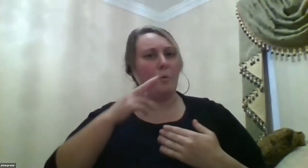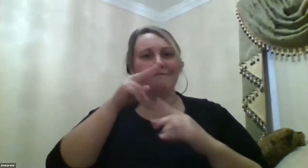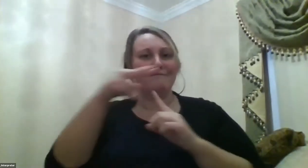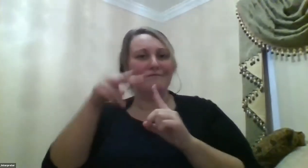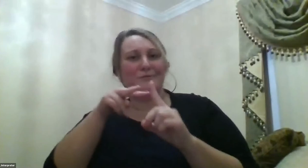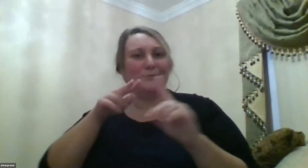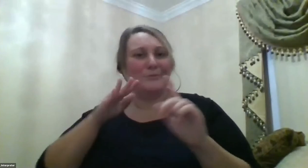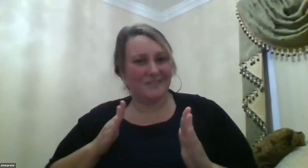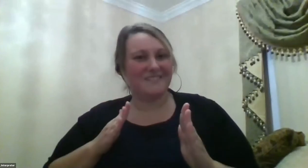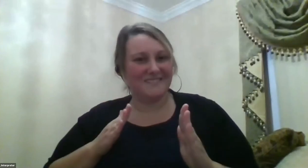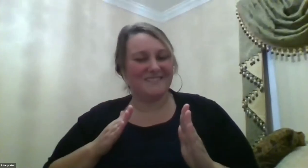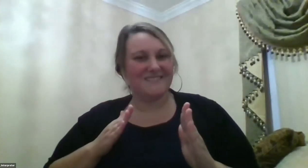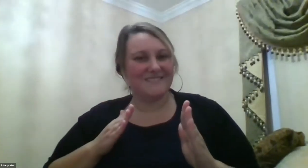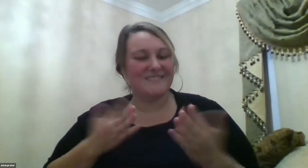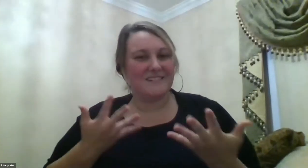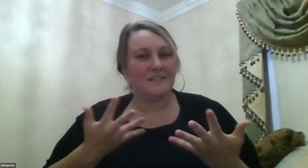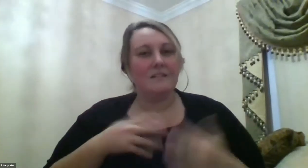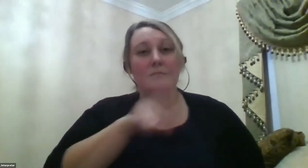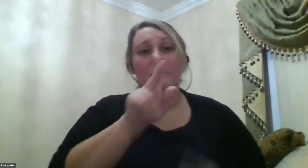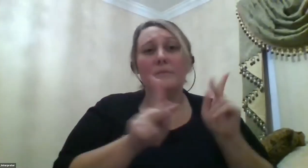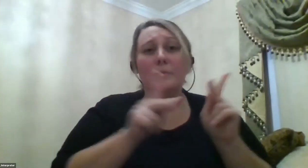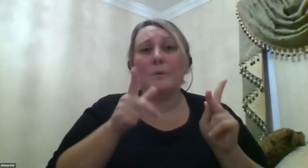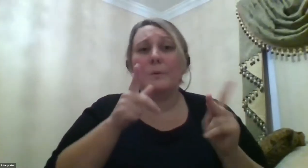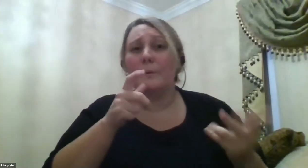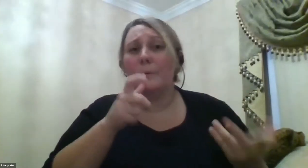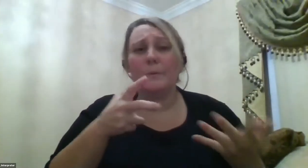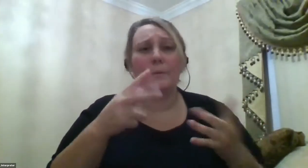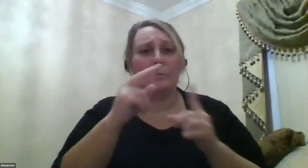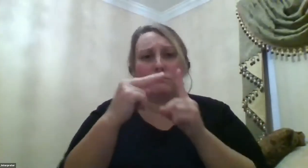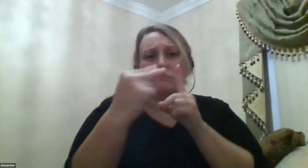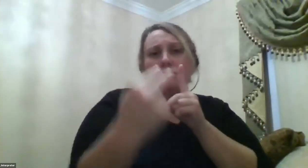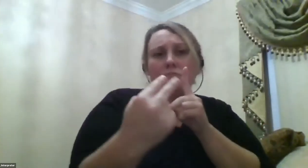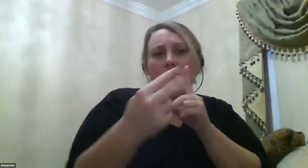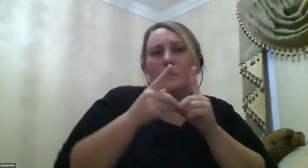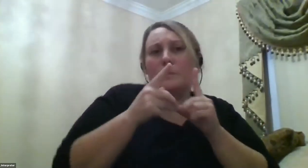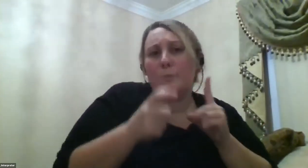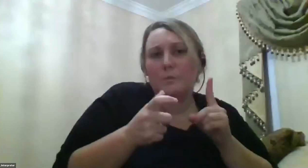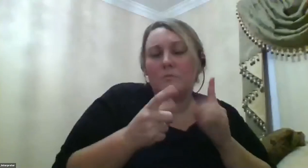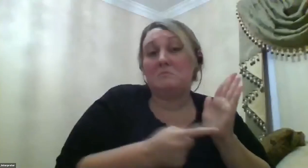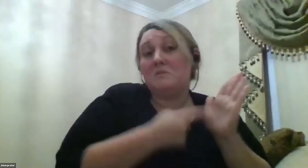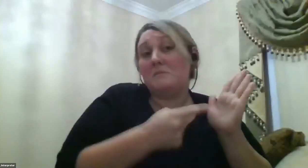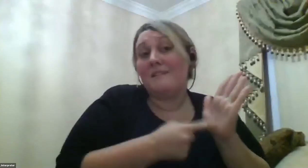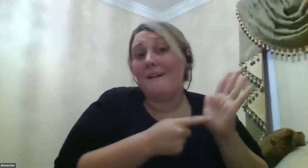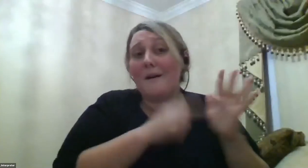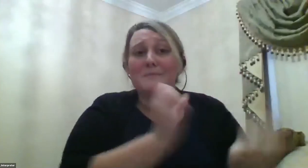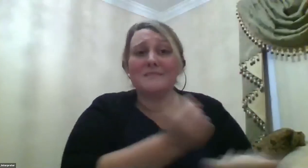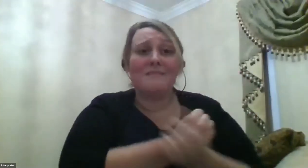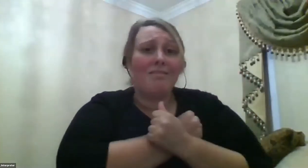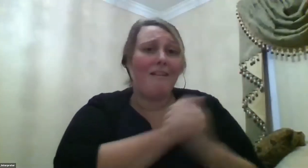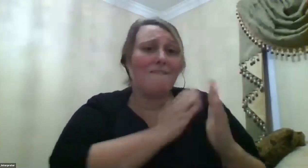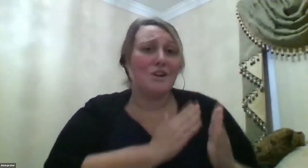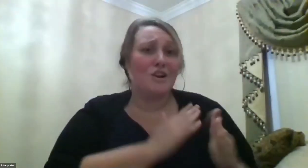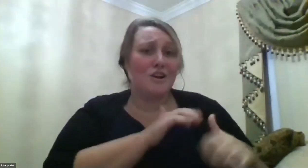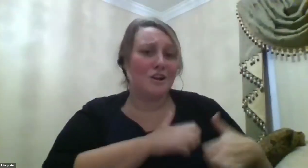one's audience, maybe being one's lover and then moving into being friends and community